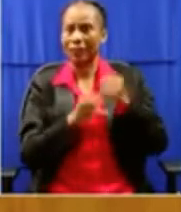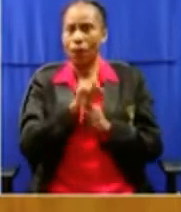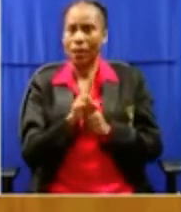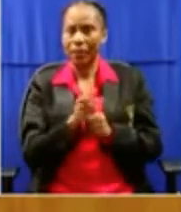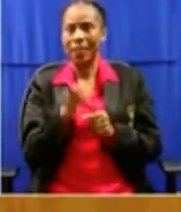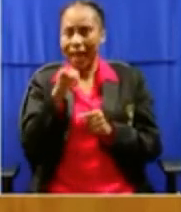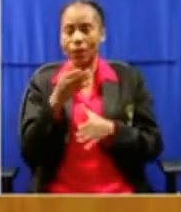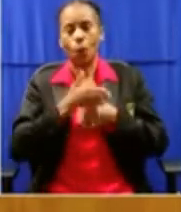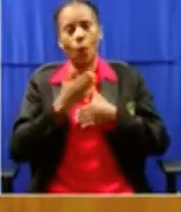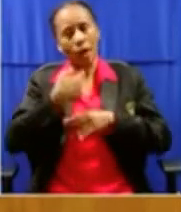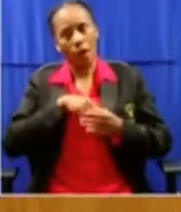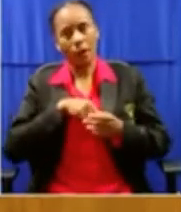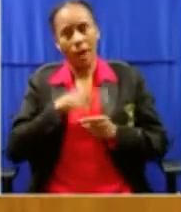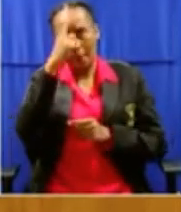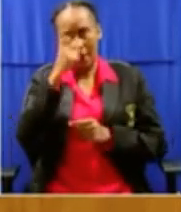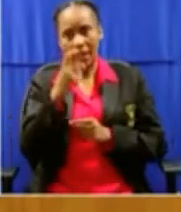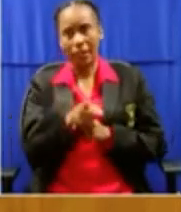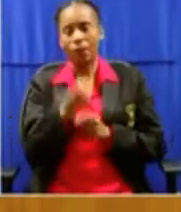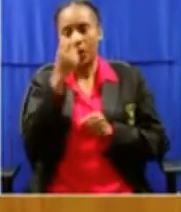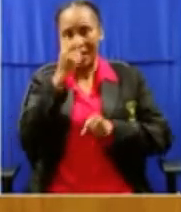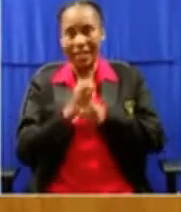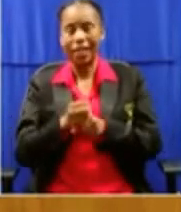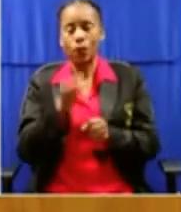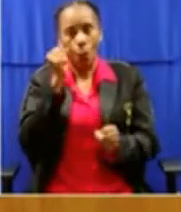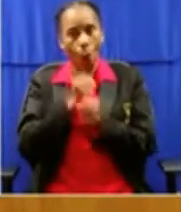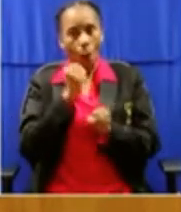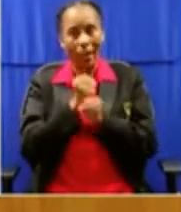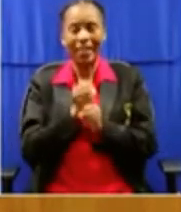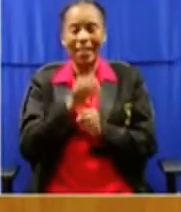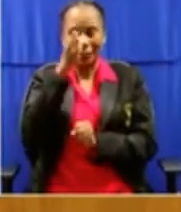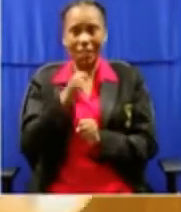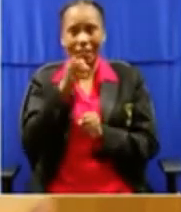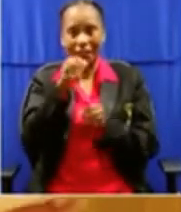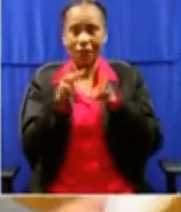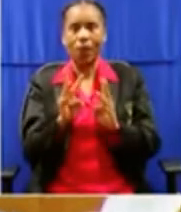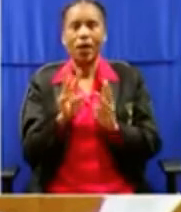that we've erred in removing specific intent and mens rea